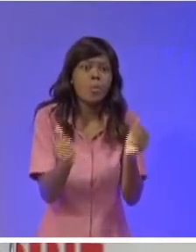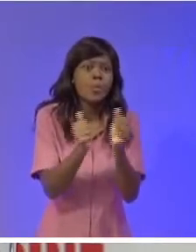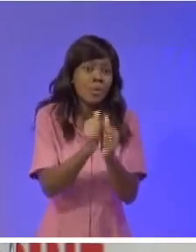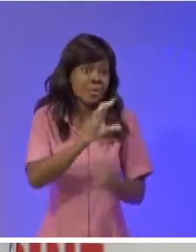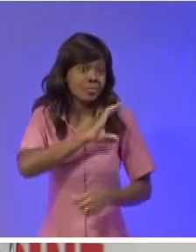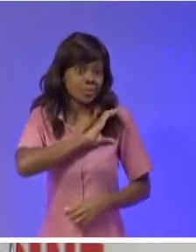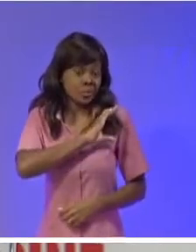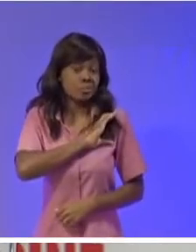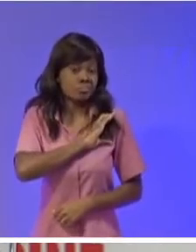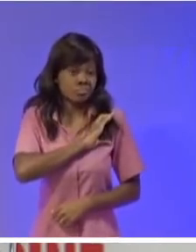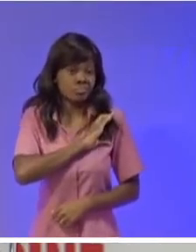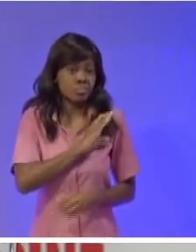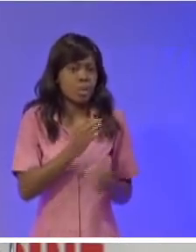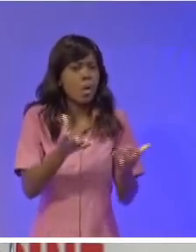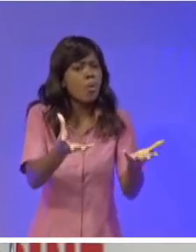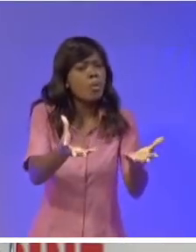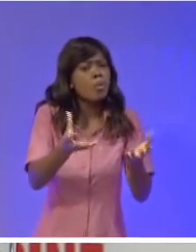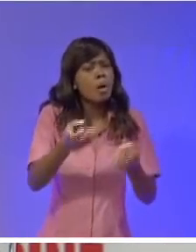of the